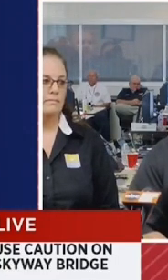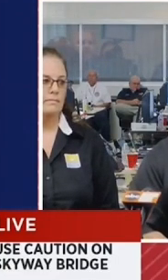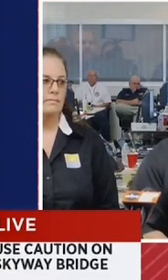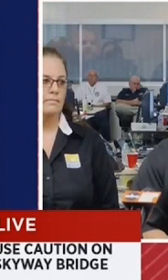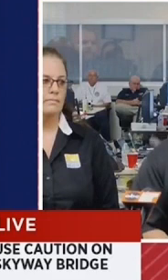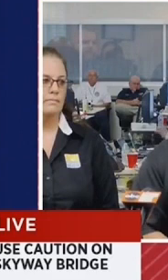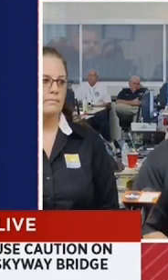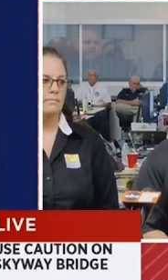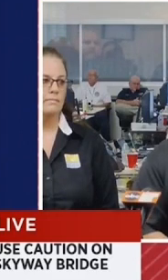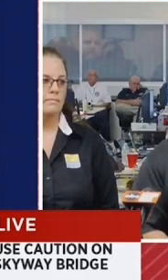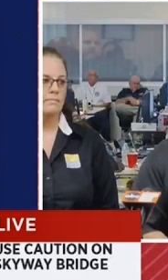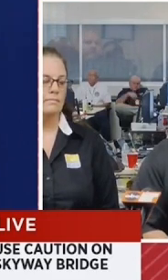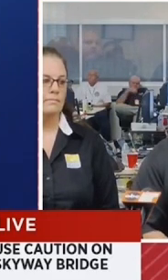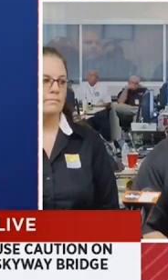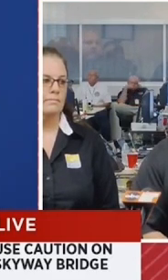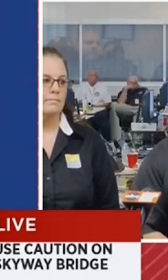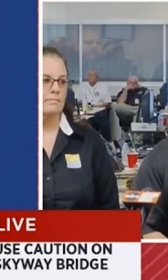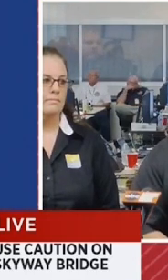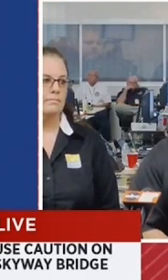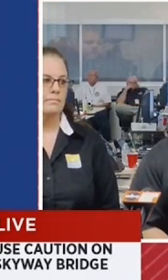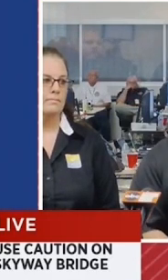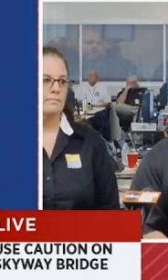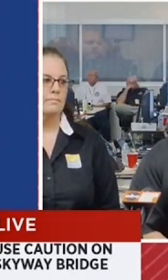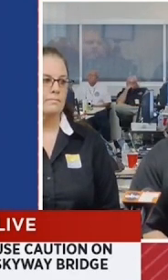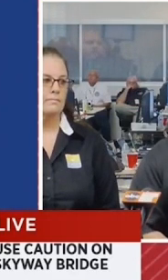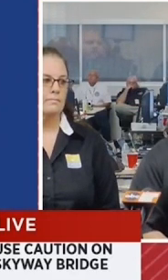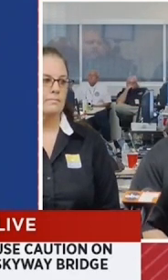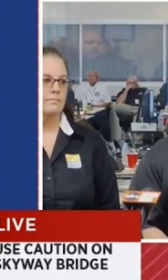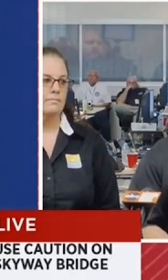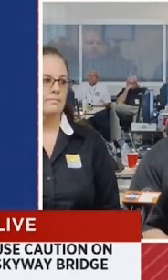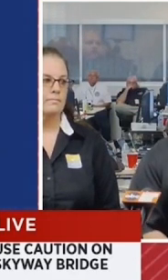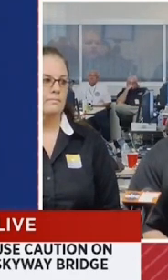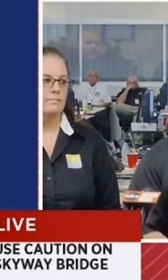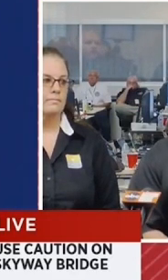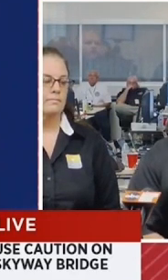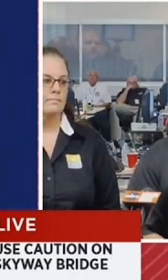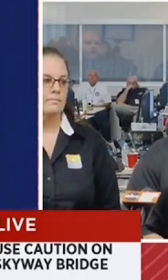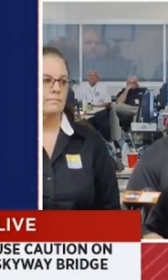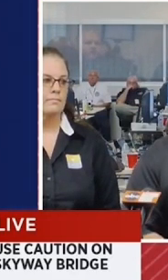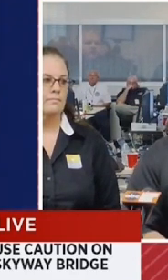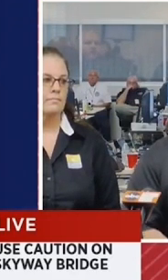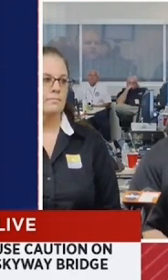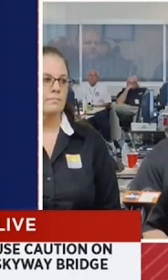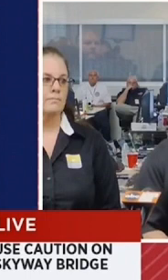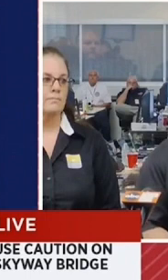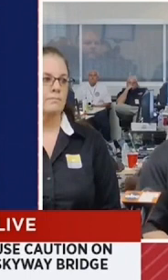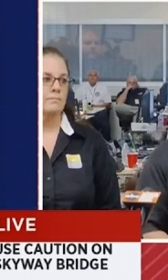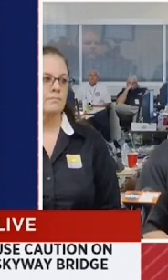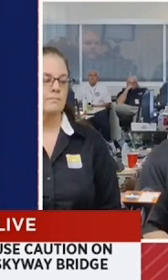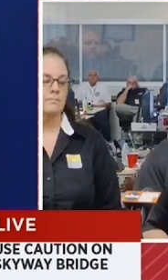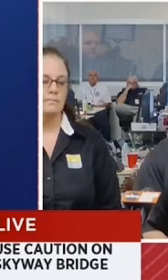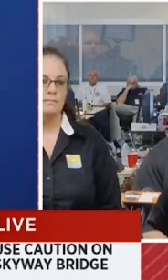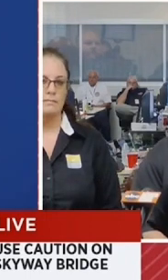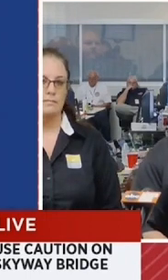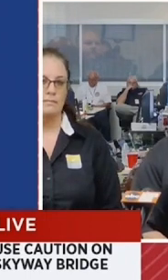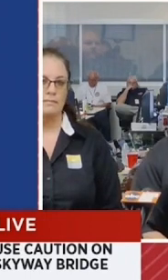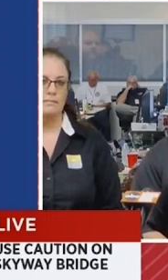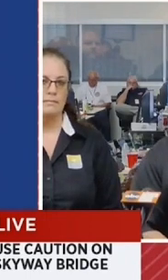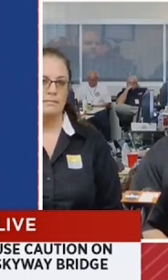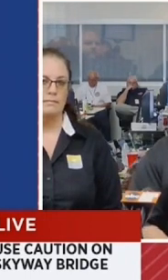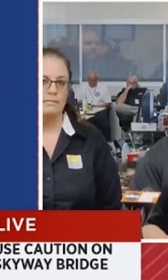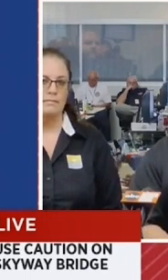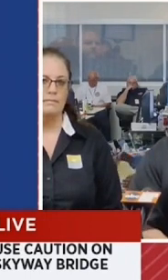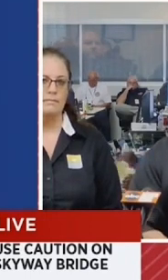force winds start coming into Hernando County. When is that? I don't really know. It's late evening according to National Weather